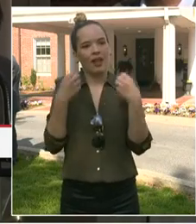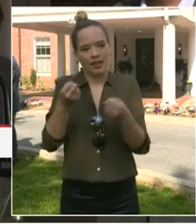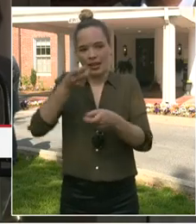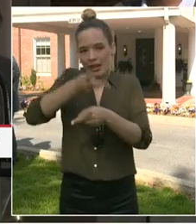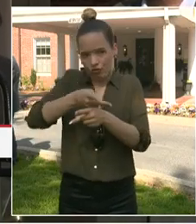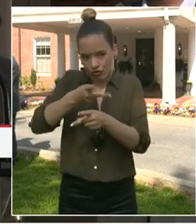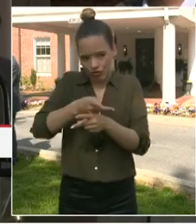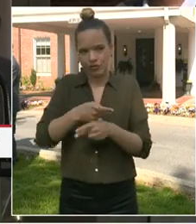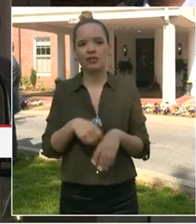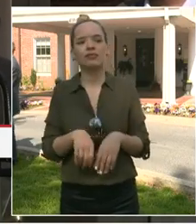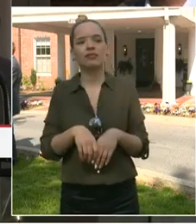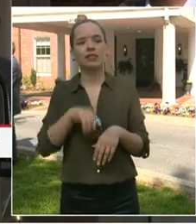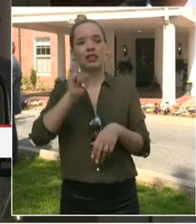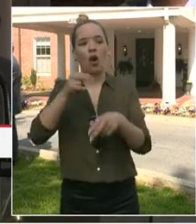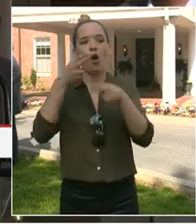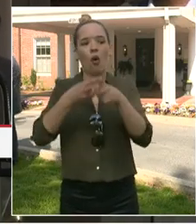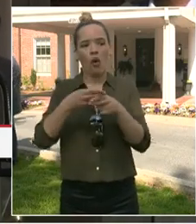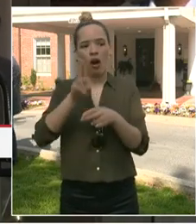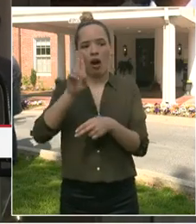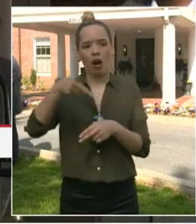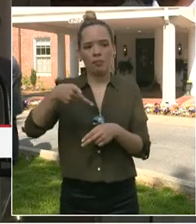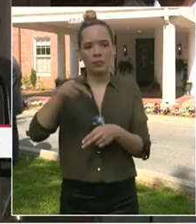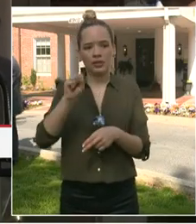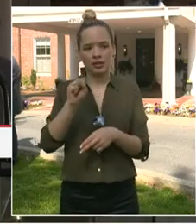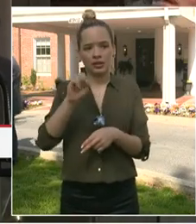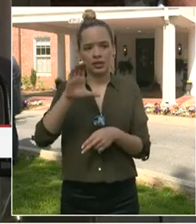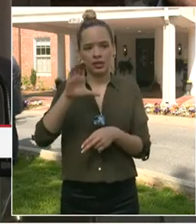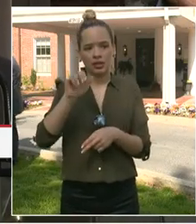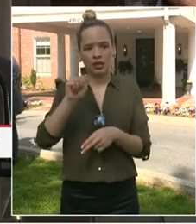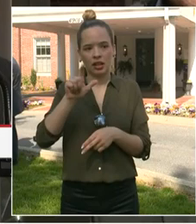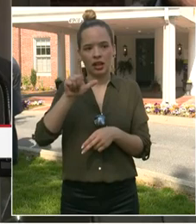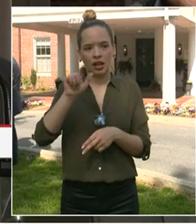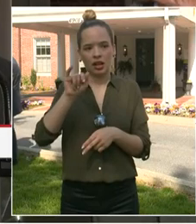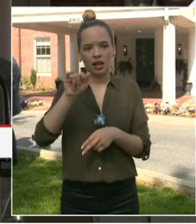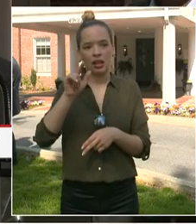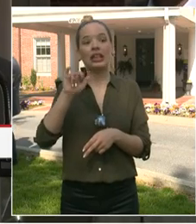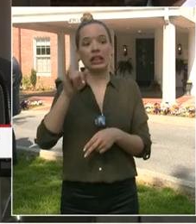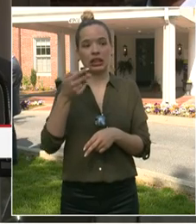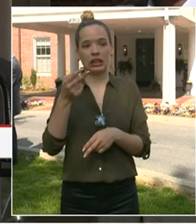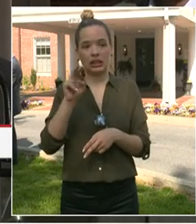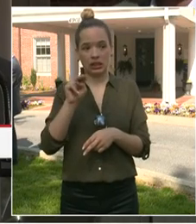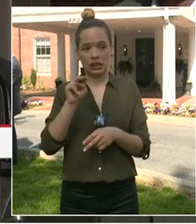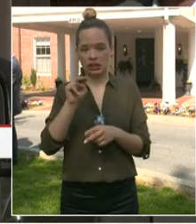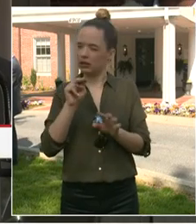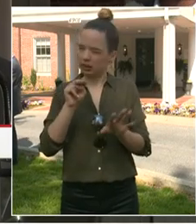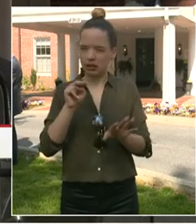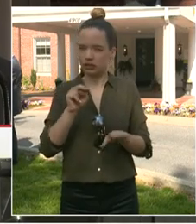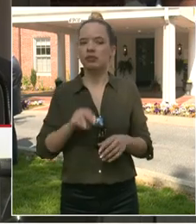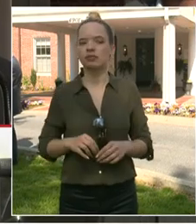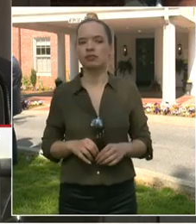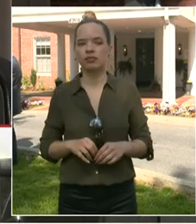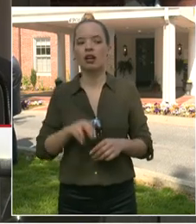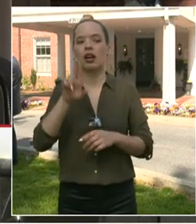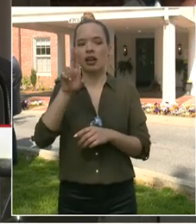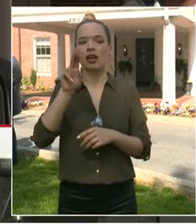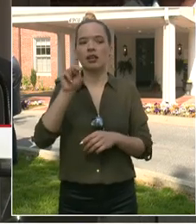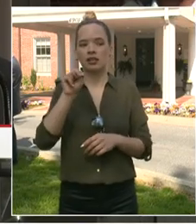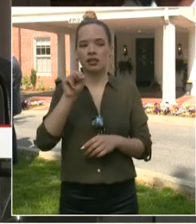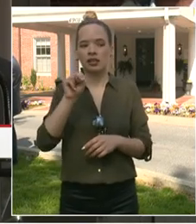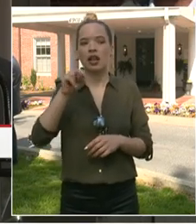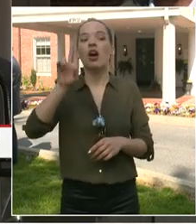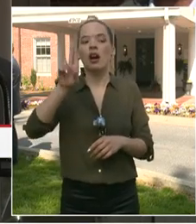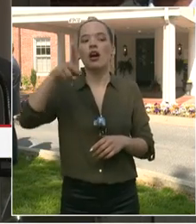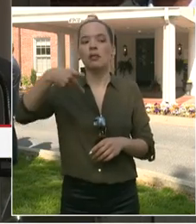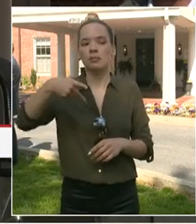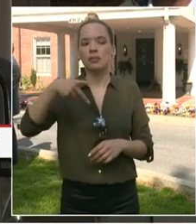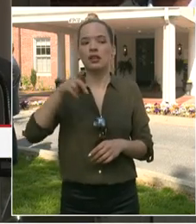upskilling our healthcare workforce. We want to improve and increase access to high-quality allied health training programs that